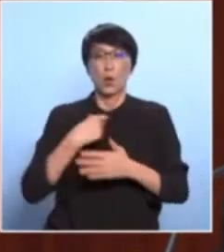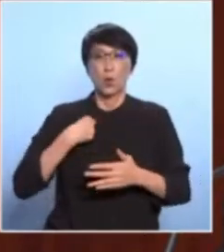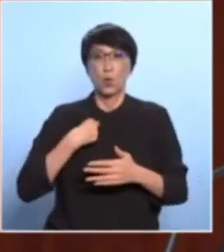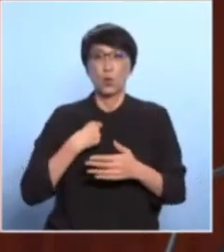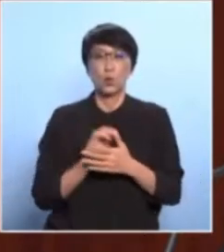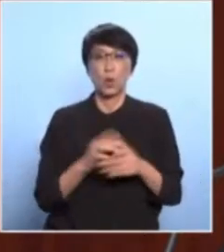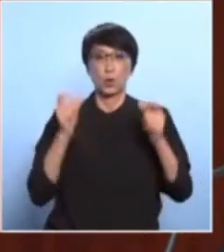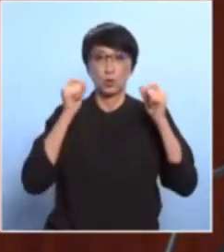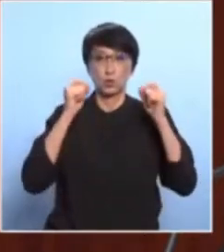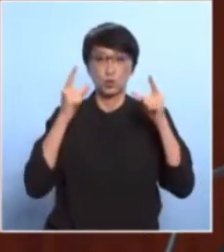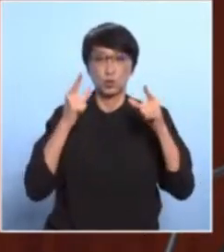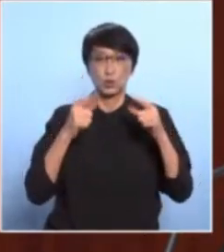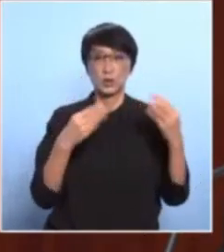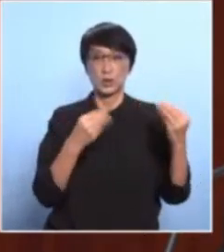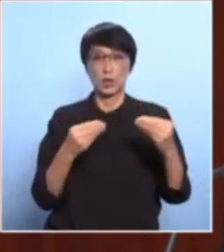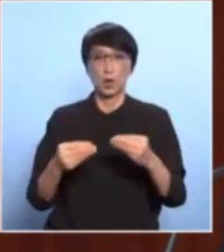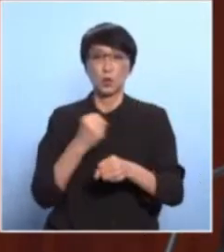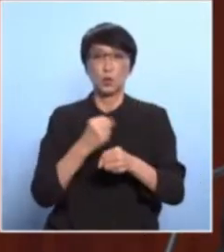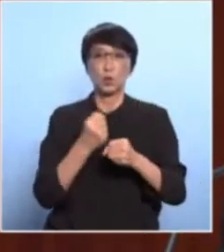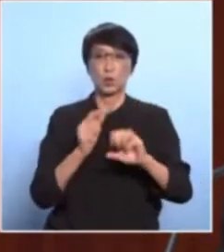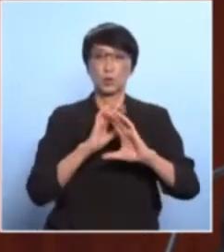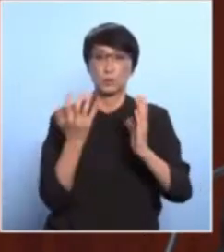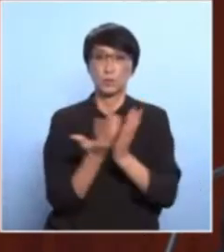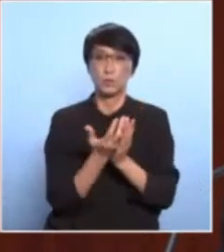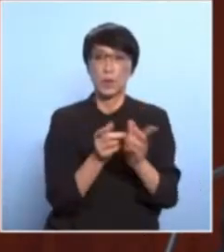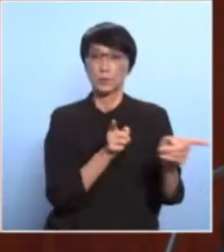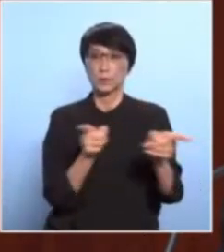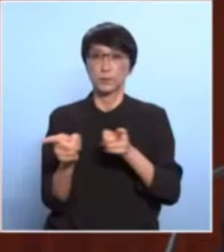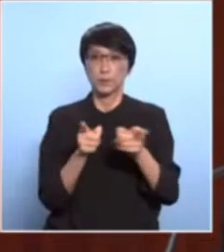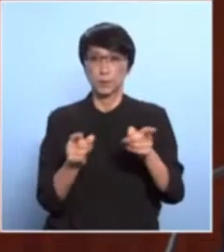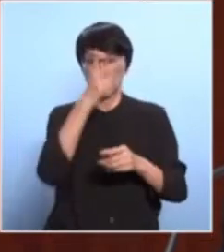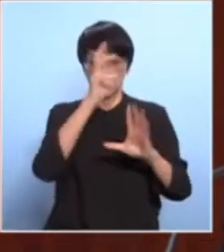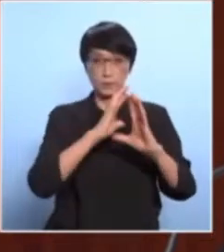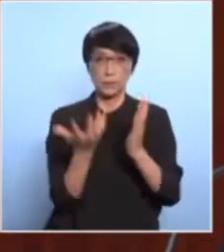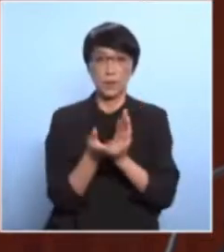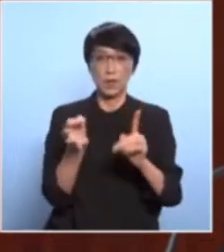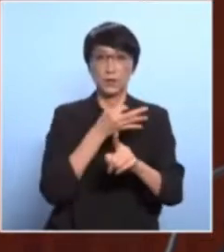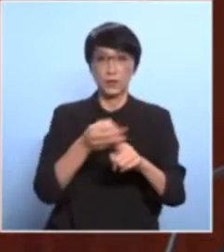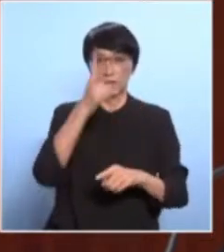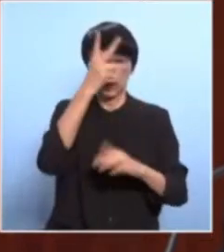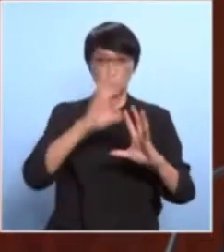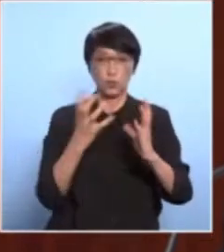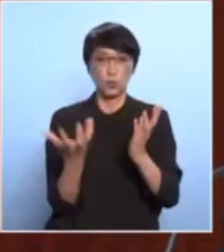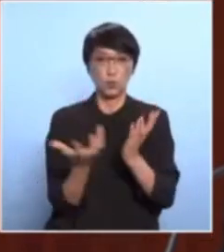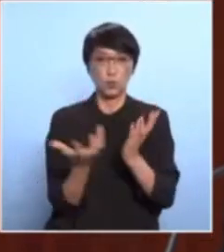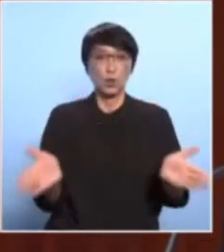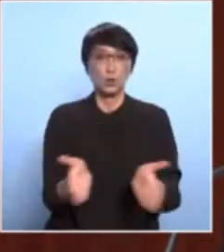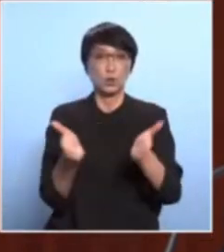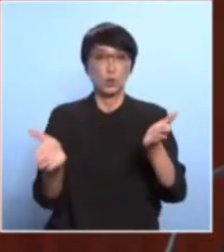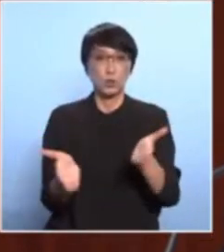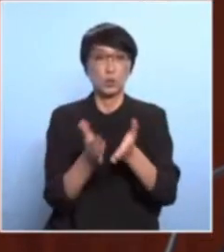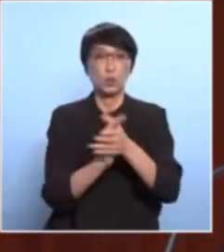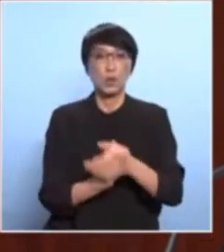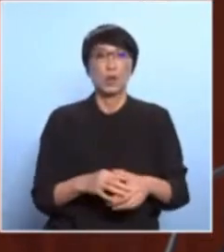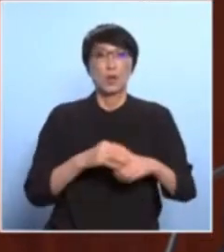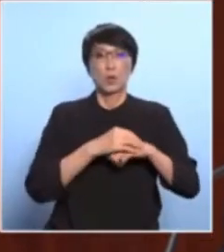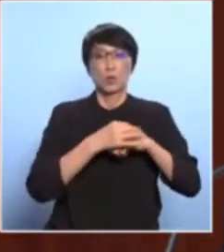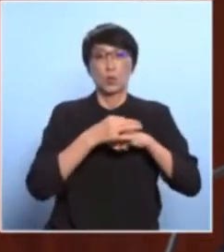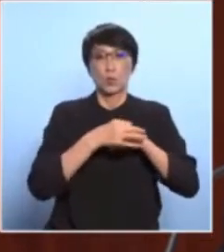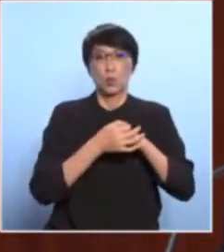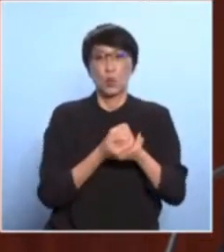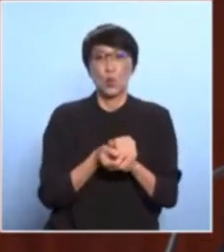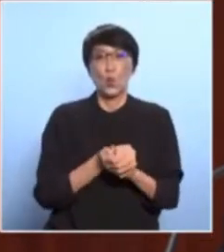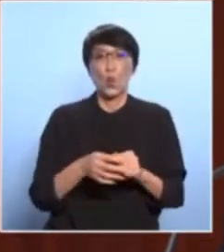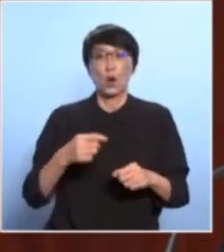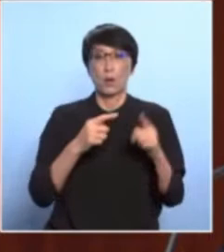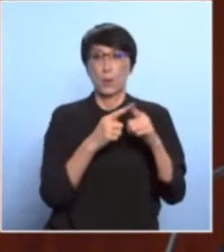on patriotic education, coordinating the work of government departments and non-governmental organizations or NGOs in